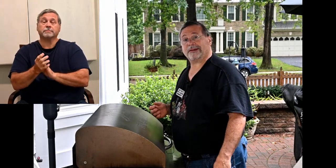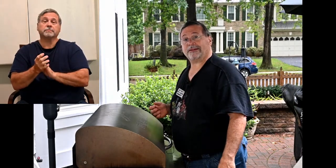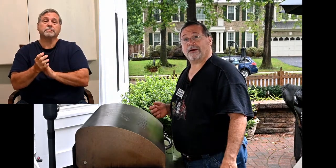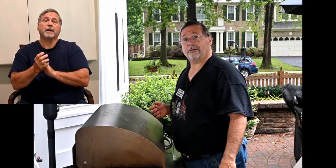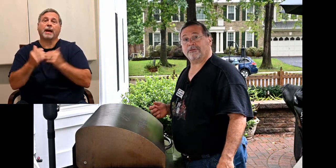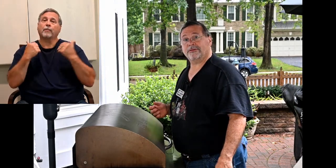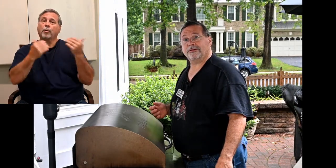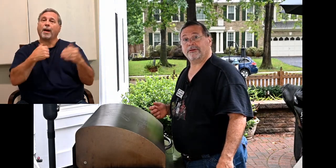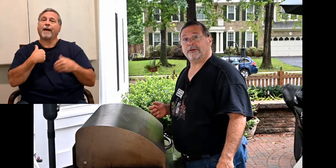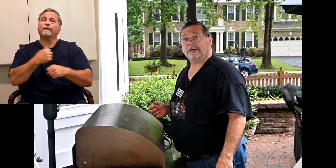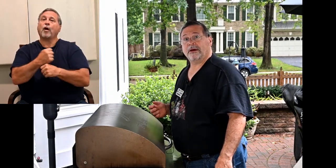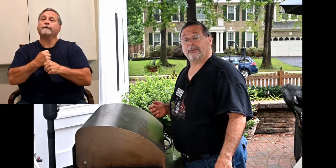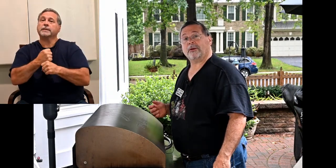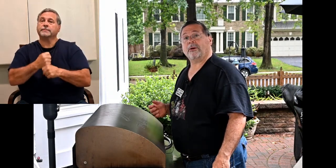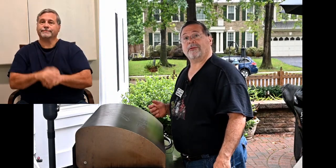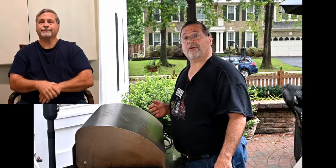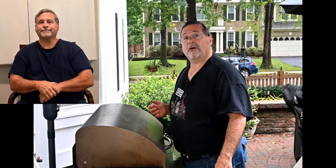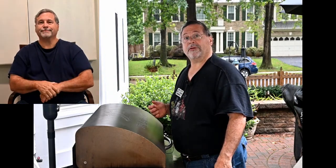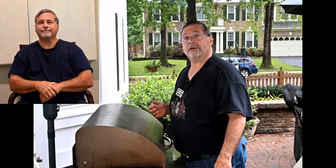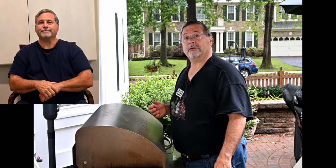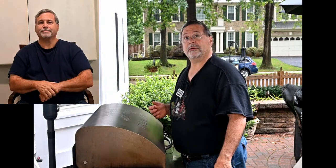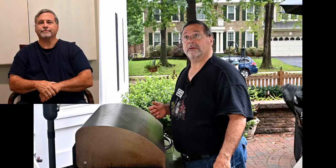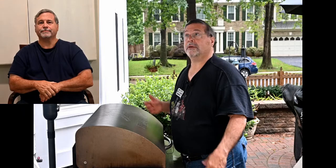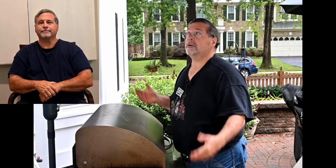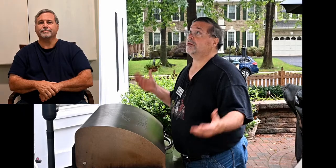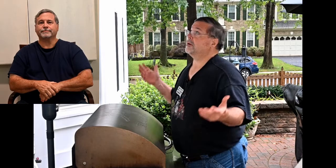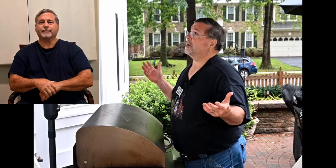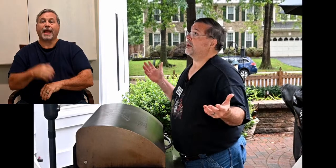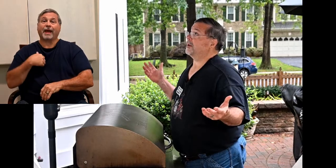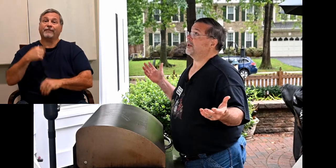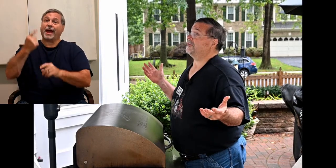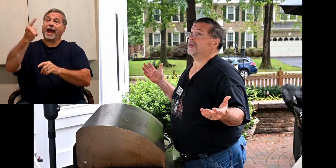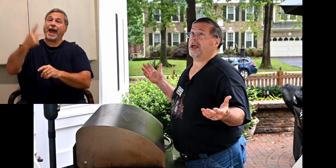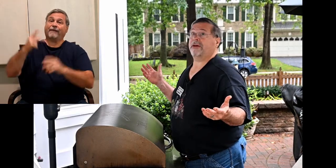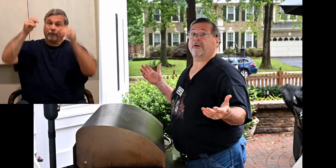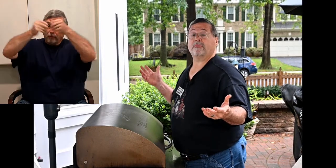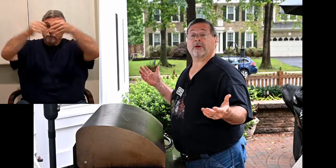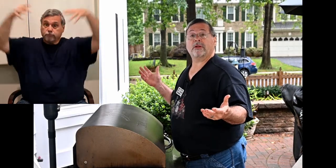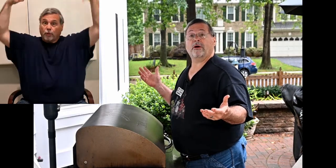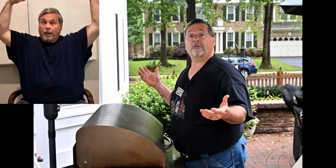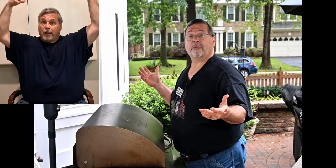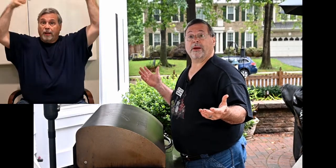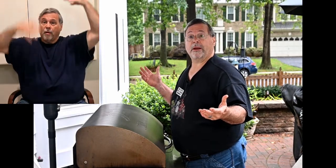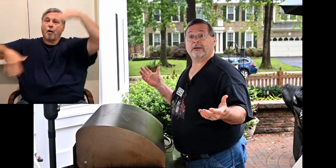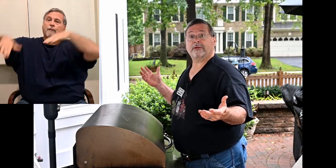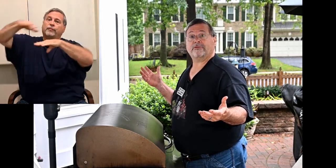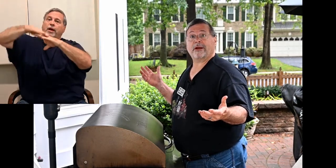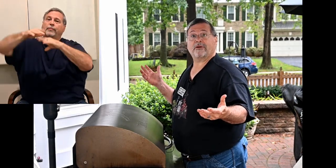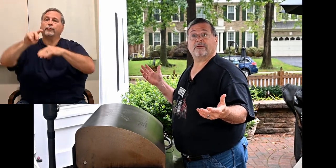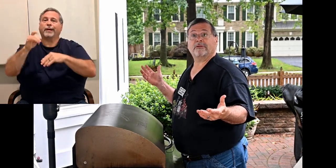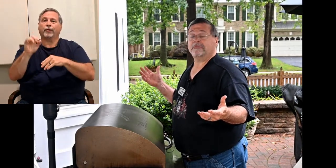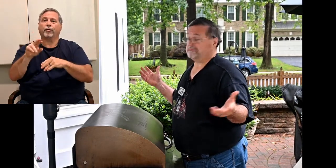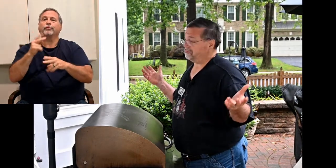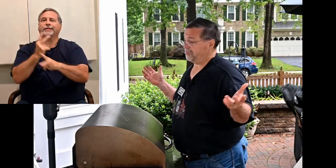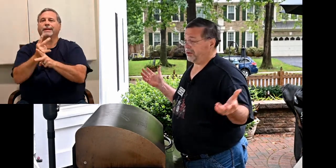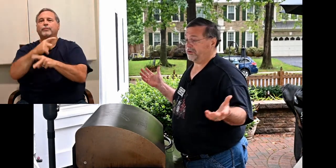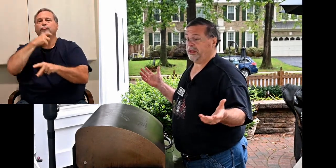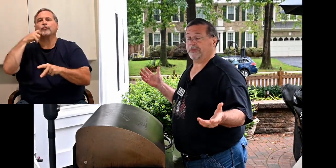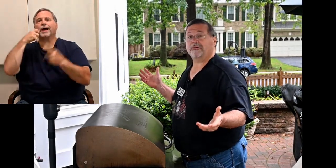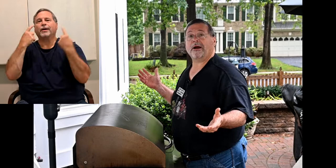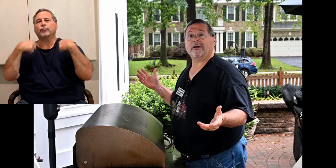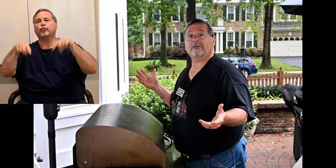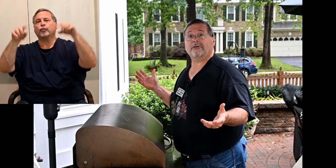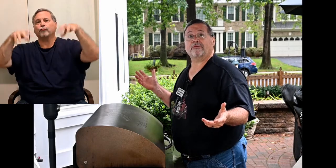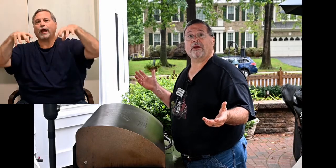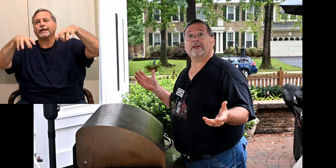about 6 hours. I'm gonna go have coffee. Got a nice little half umbrella over my Traeger. It'll